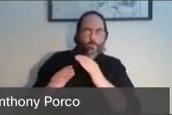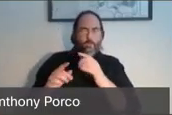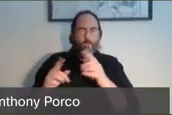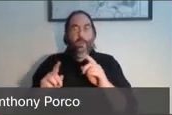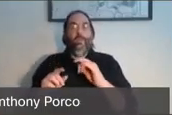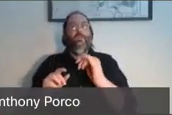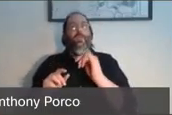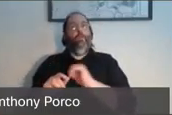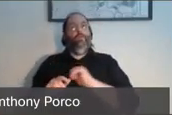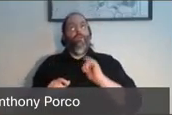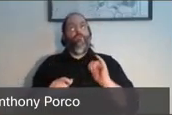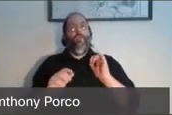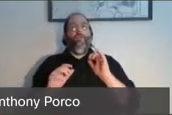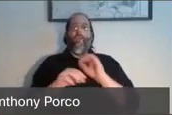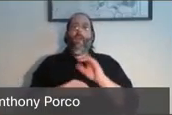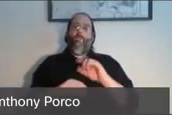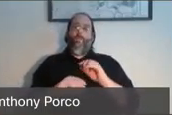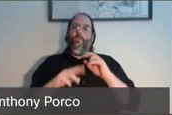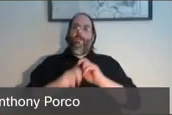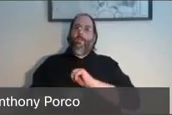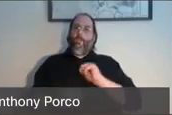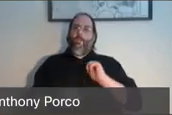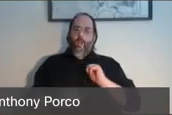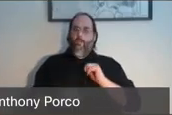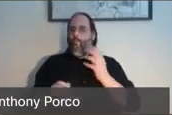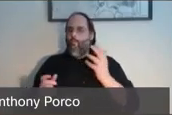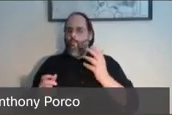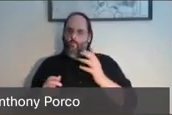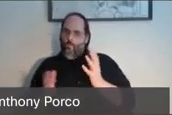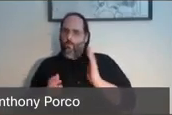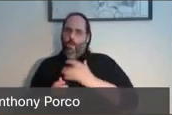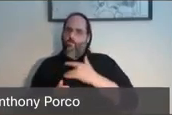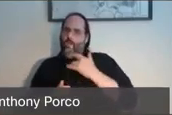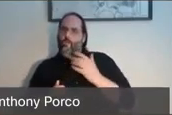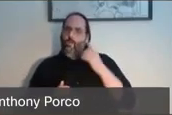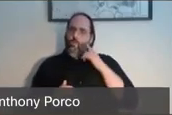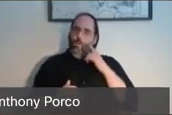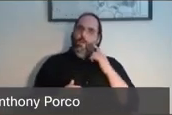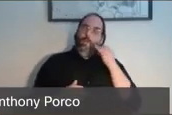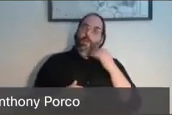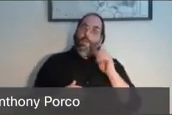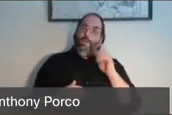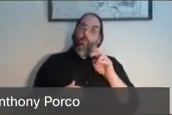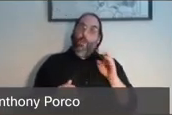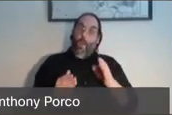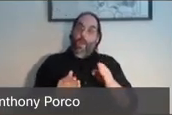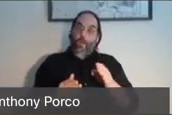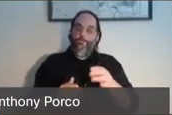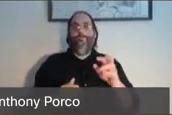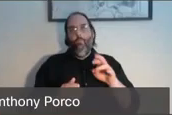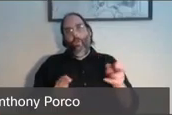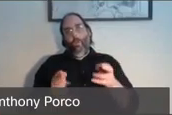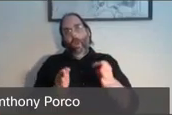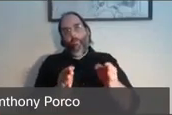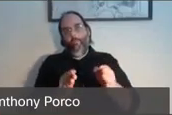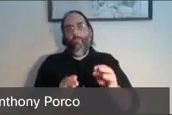counselors to assess ourselves on our feelings and thoughts towards situations and reroute when necessary. It is important to be